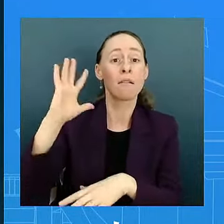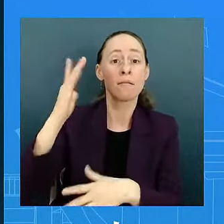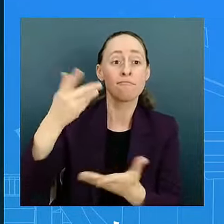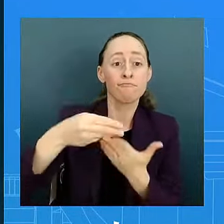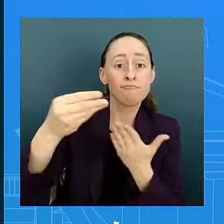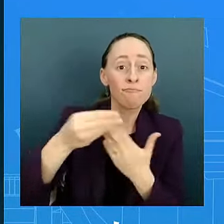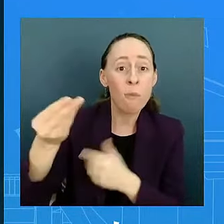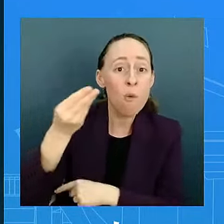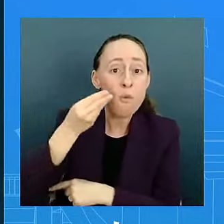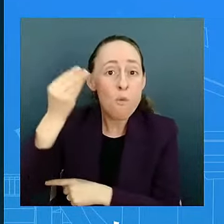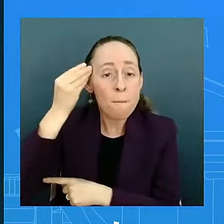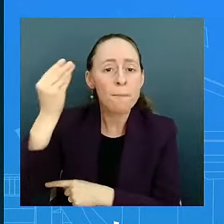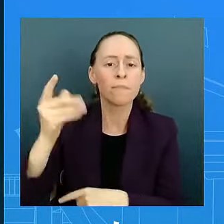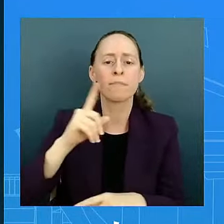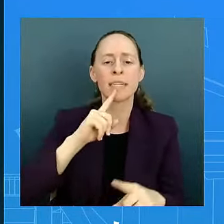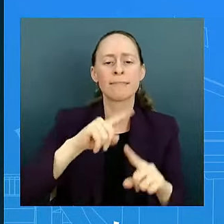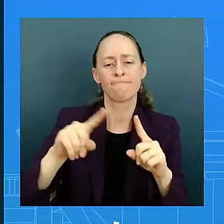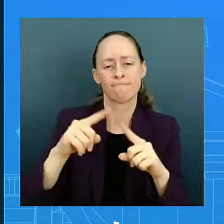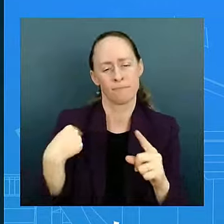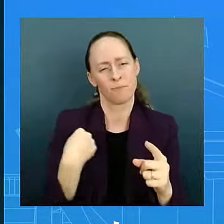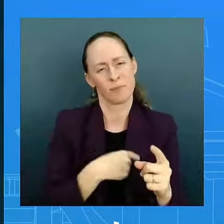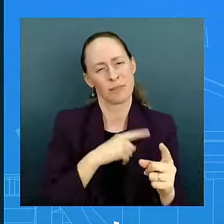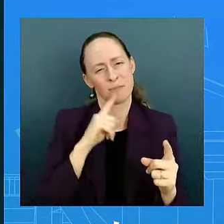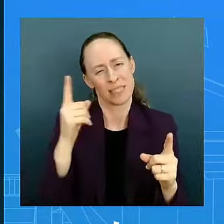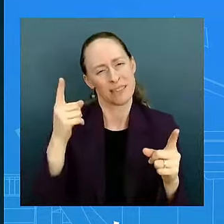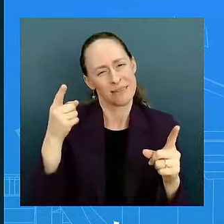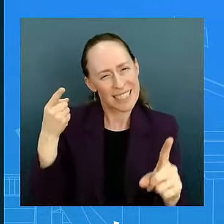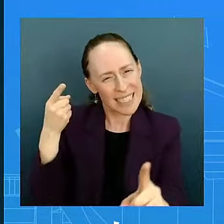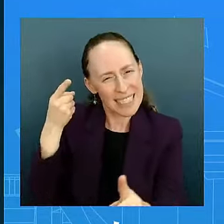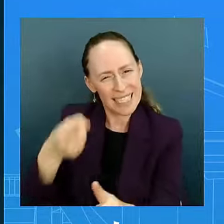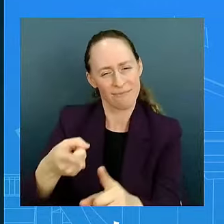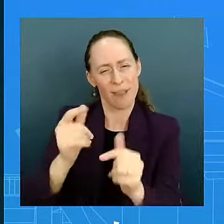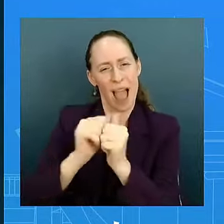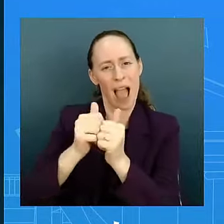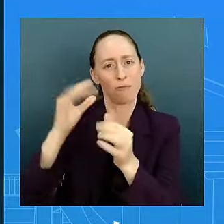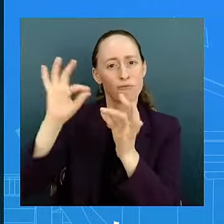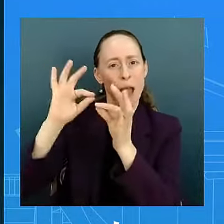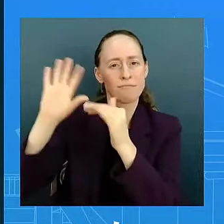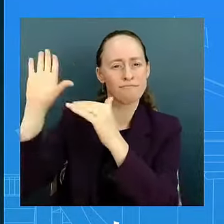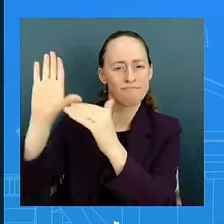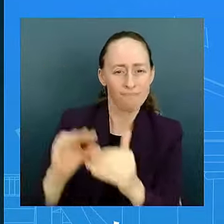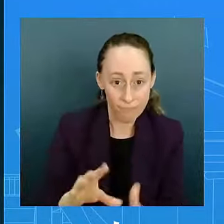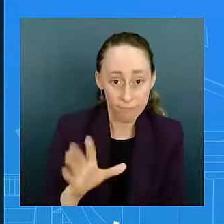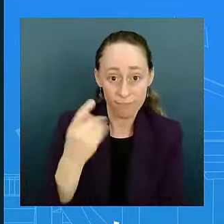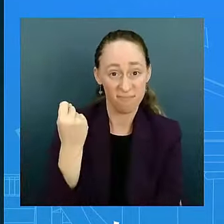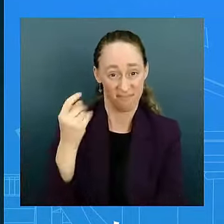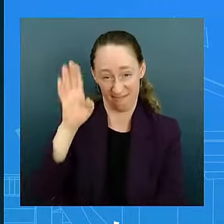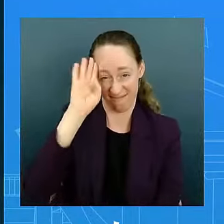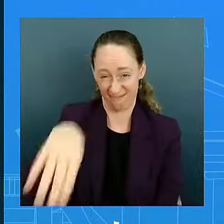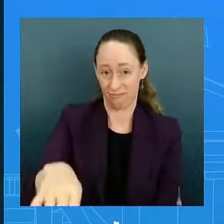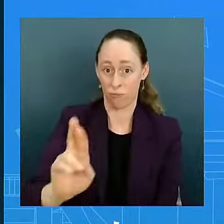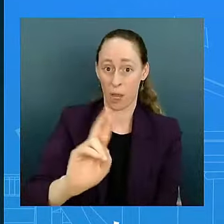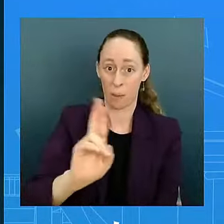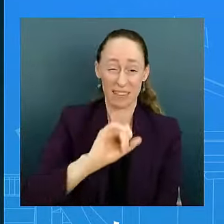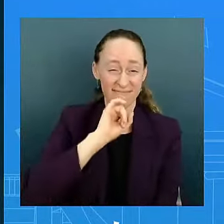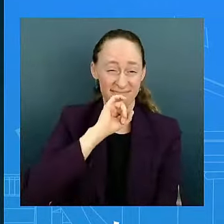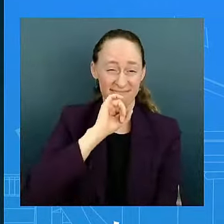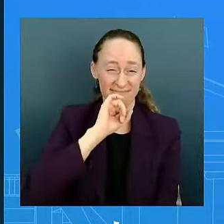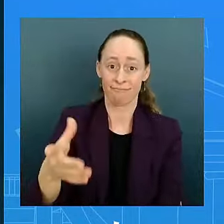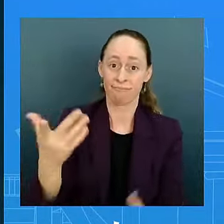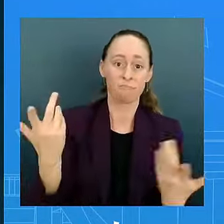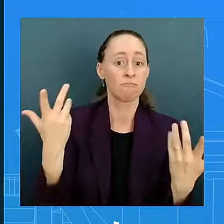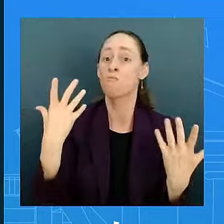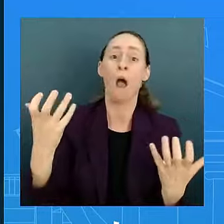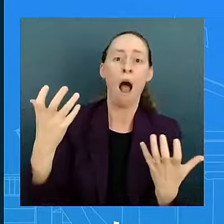different than what the other side, Republicans, wanna do. They want to give tax breaks to billionaires, corporations. That's what we